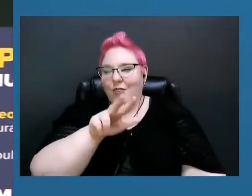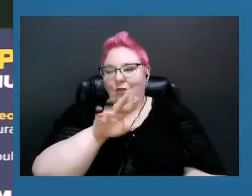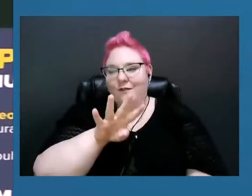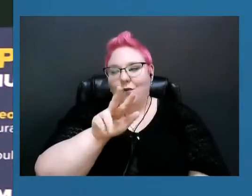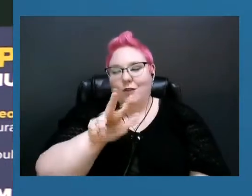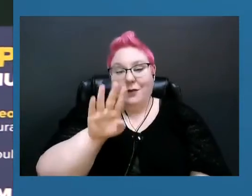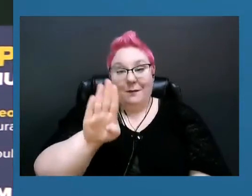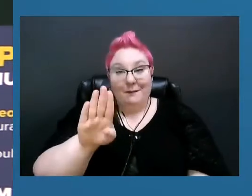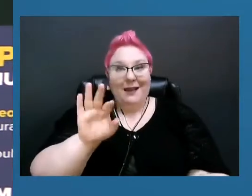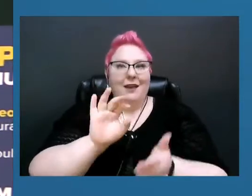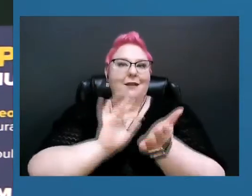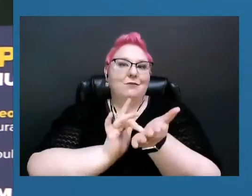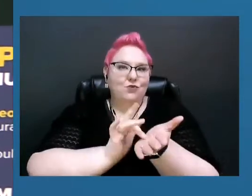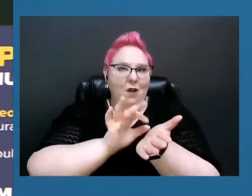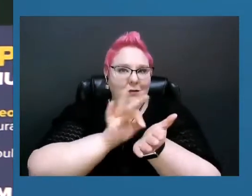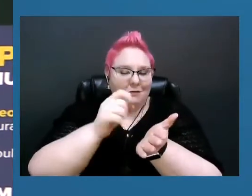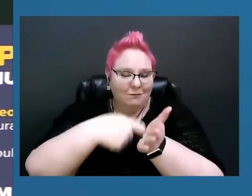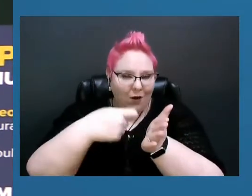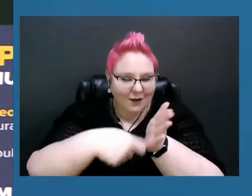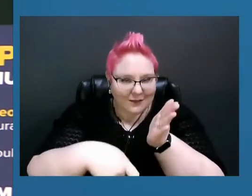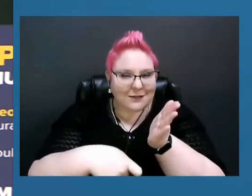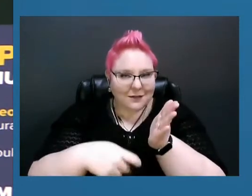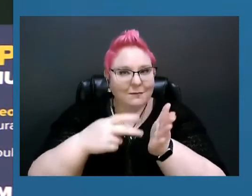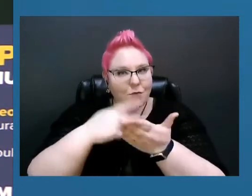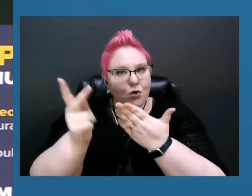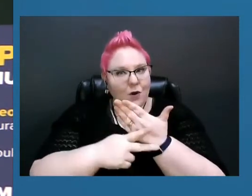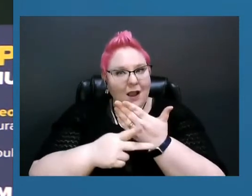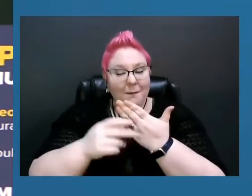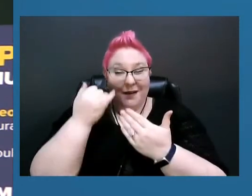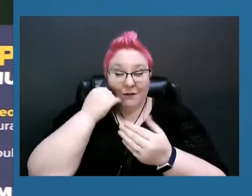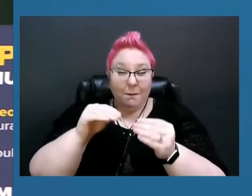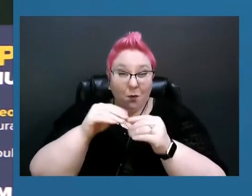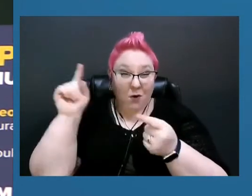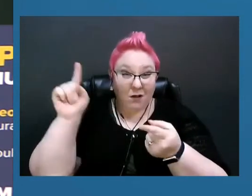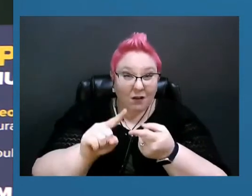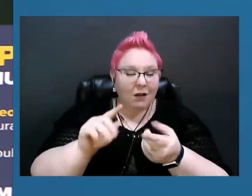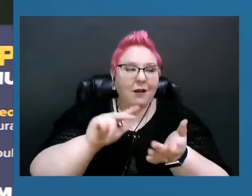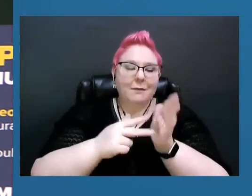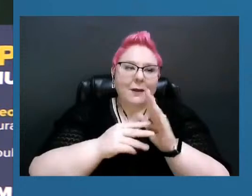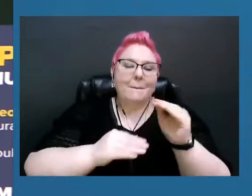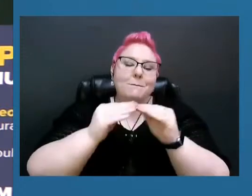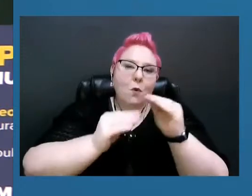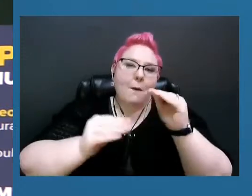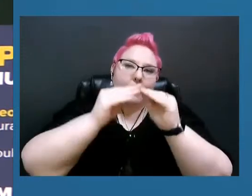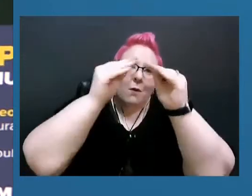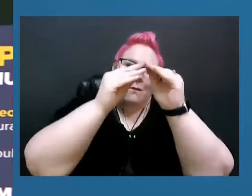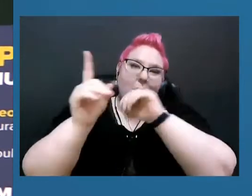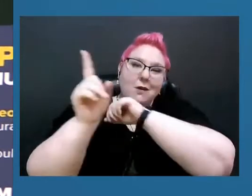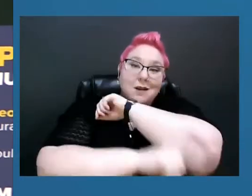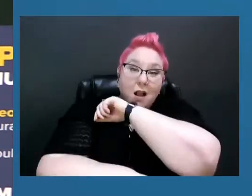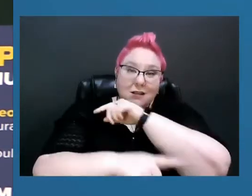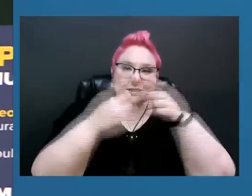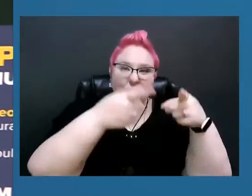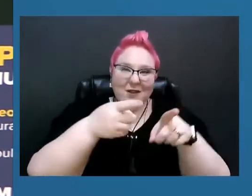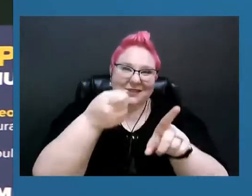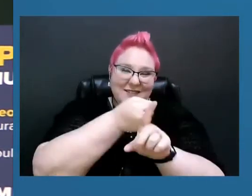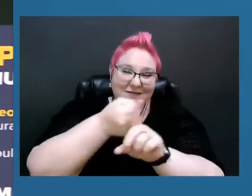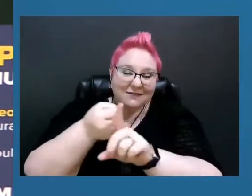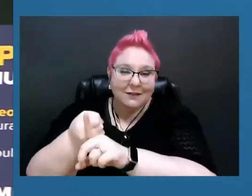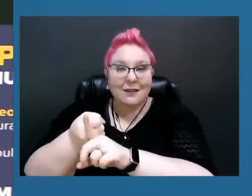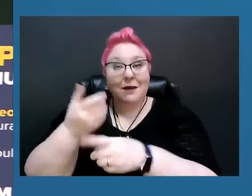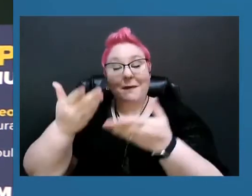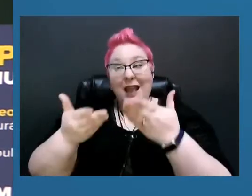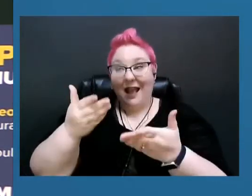that we could be facing devastating consequences and be forced to further reduce or potentially even eliminate some services. So